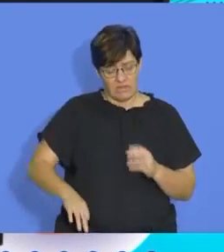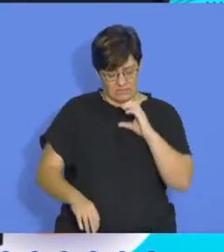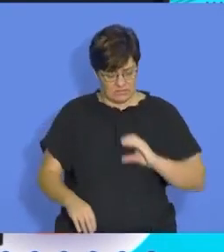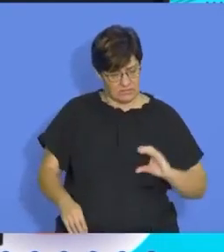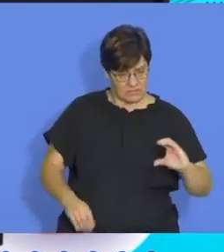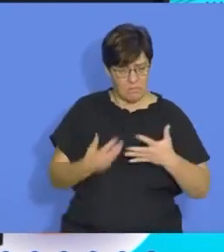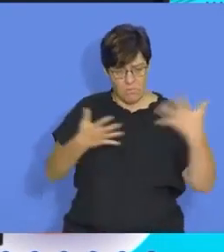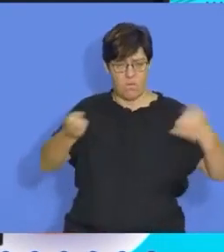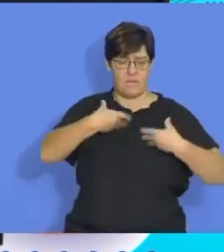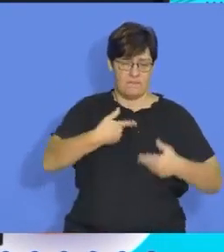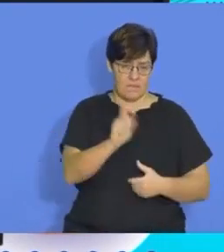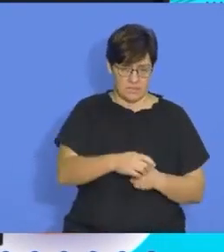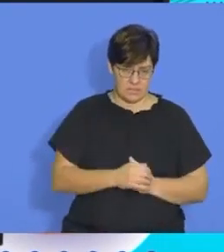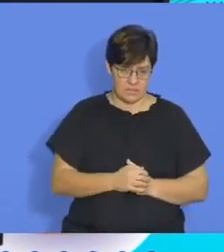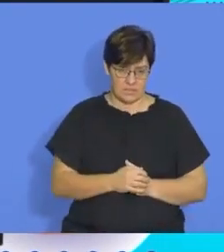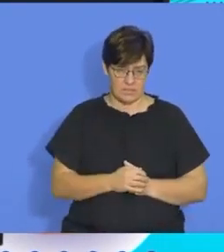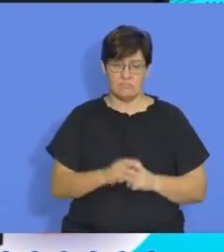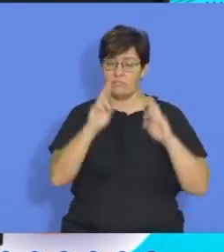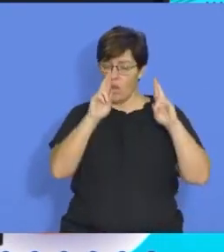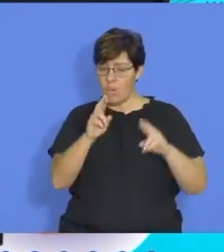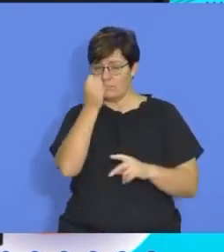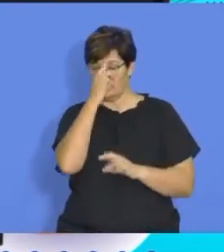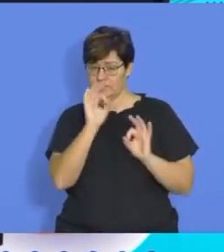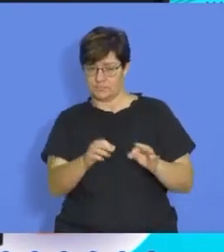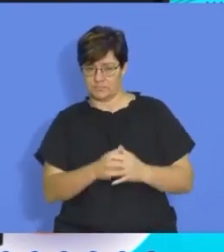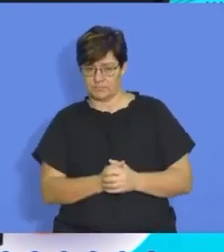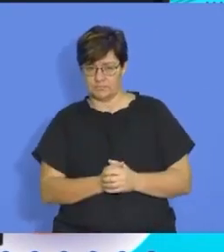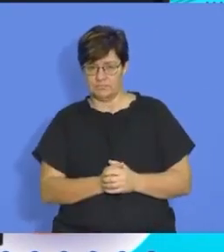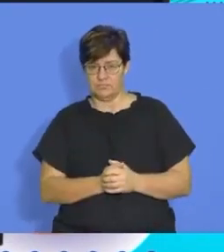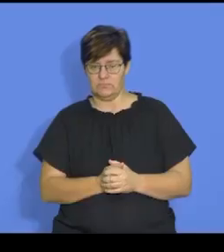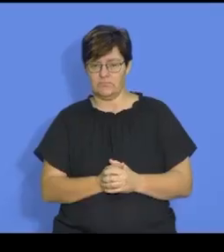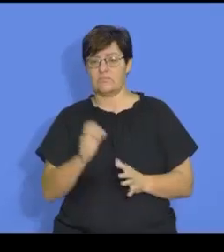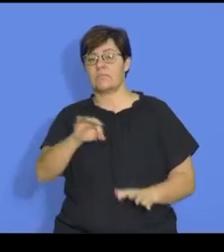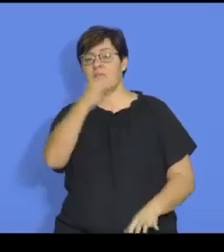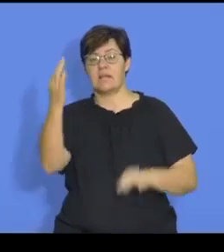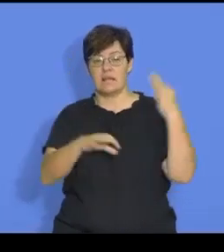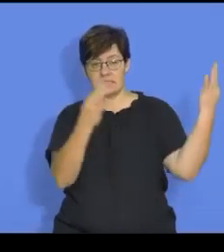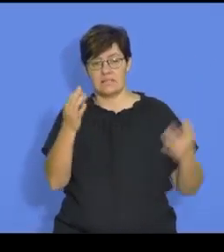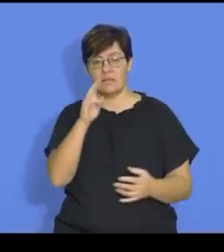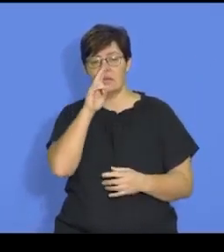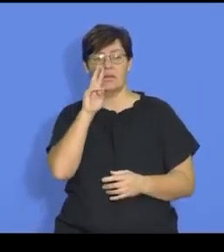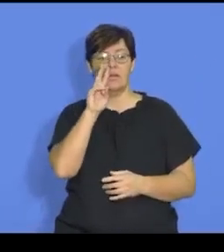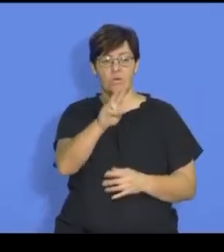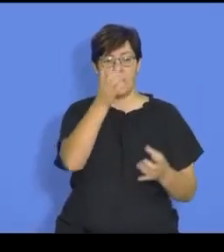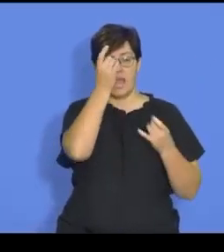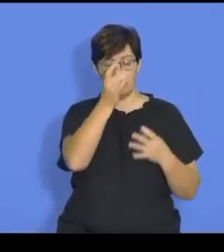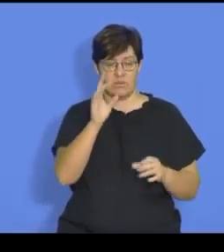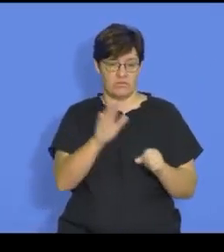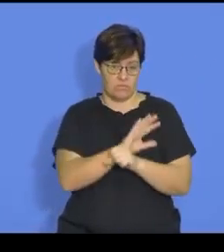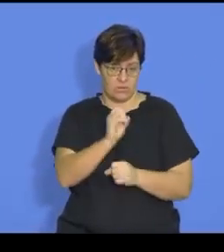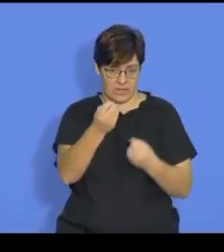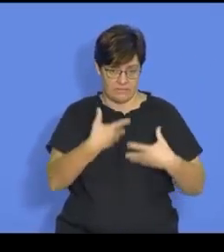chunk of the pie. Okay, hopefully that made sense, guys. remember, analysis, look at